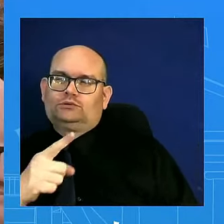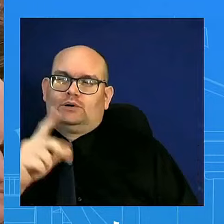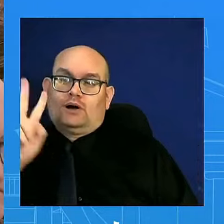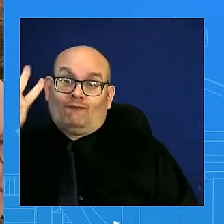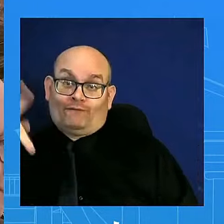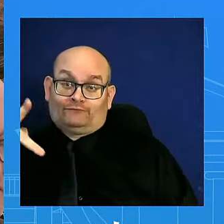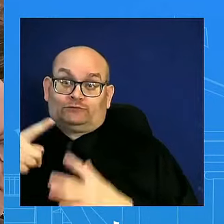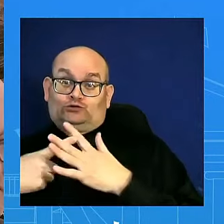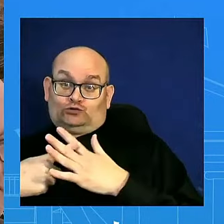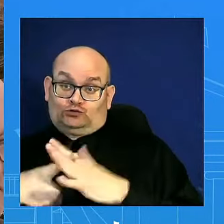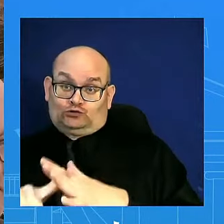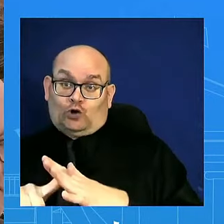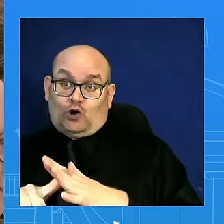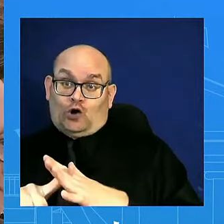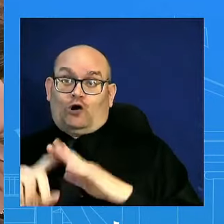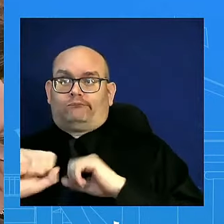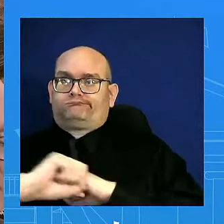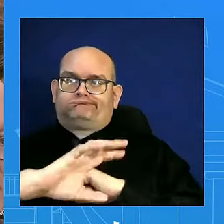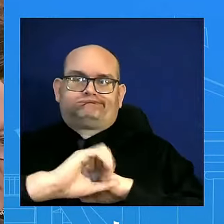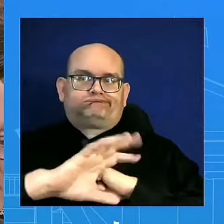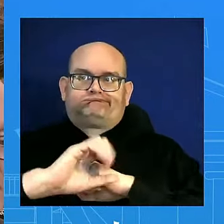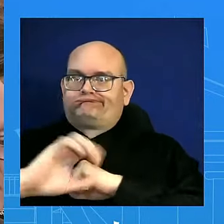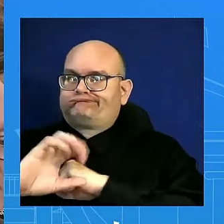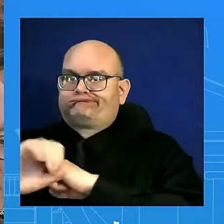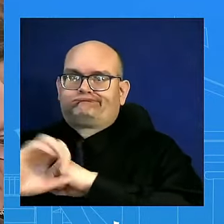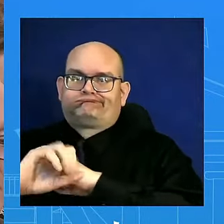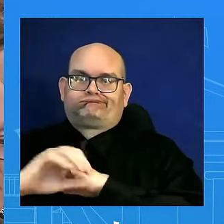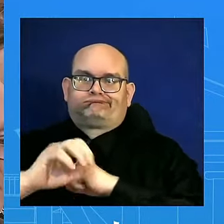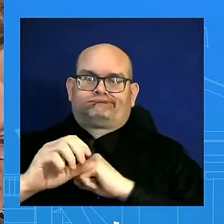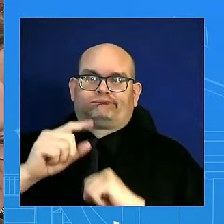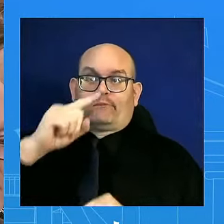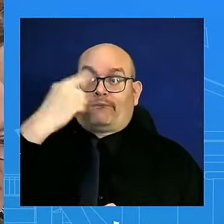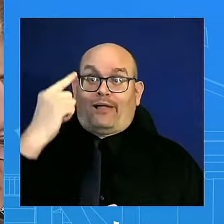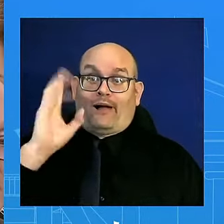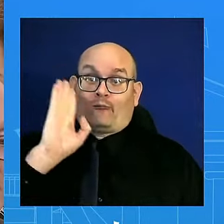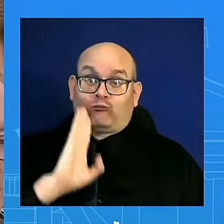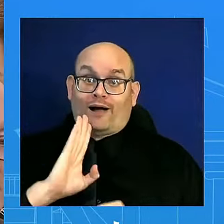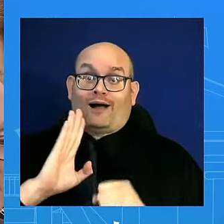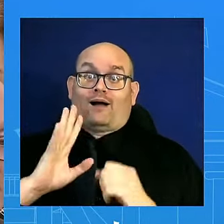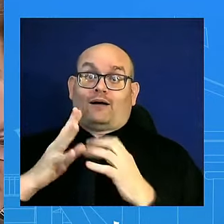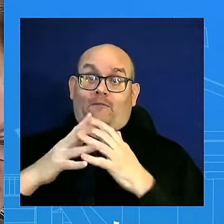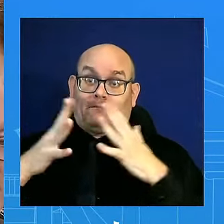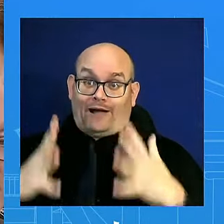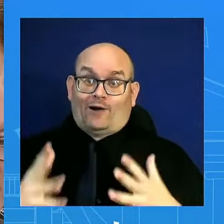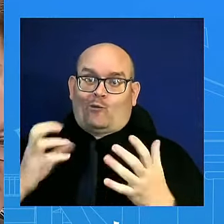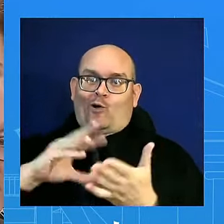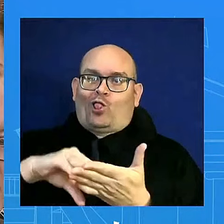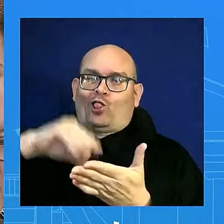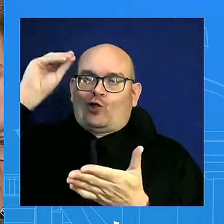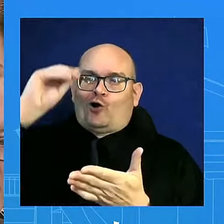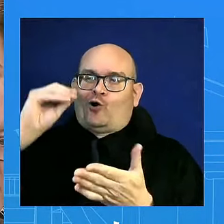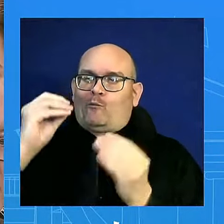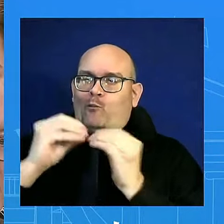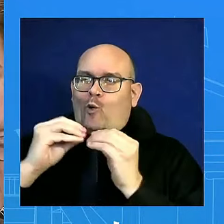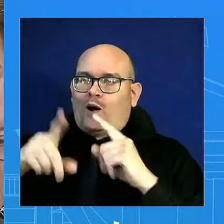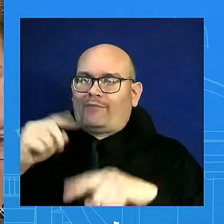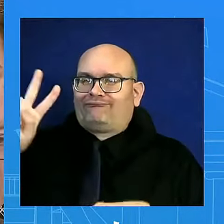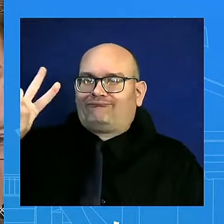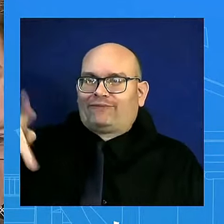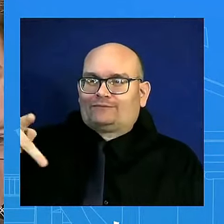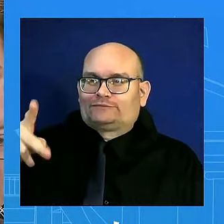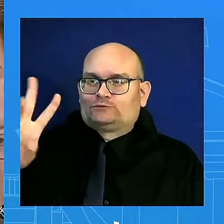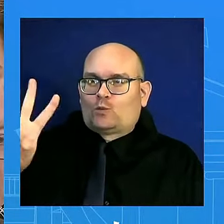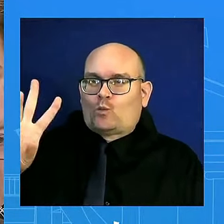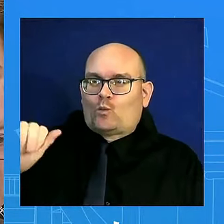this week, many black and brown Americans are still looking to learn more about the vice president, particularly her work here at the White House.